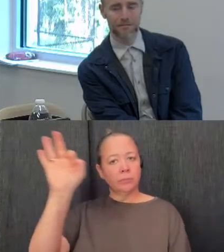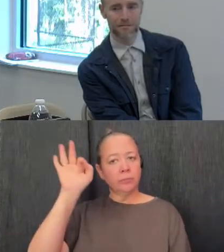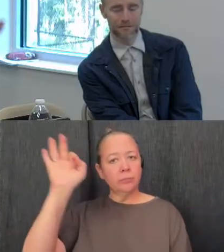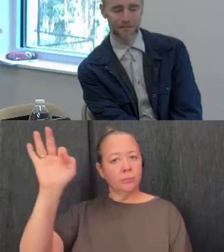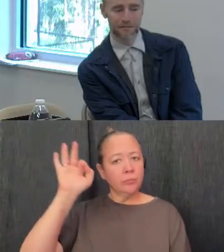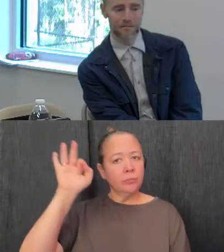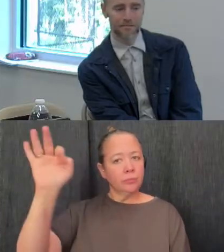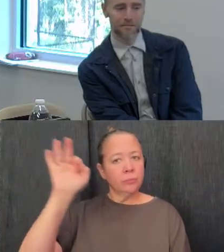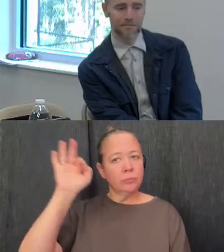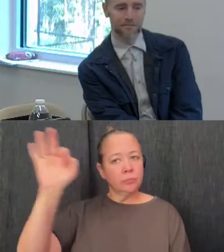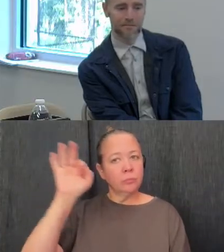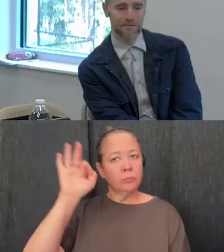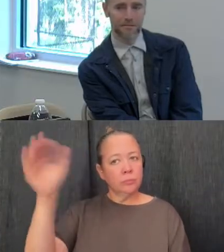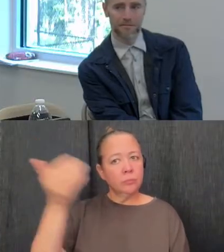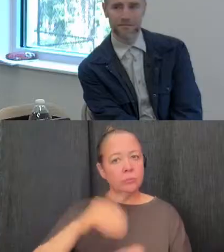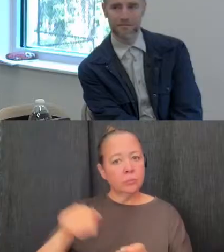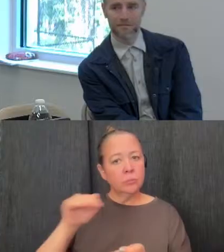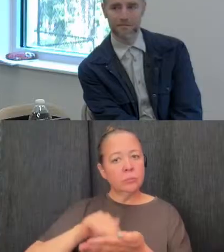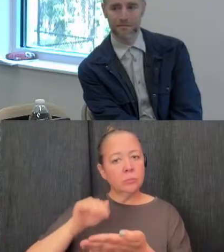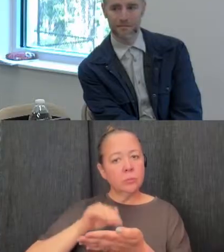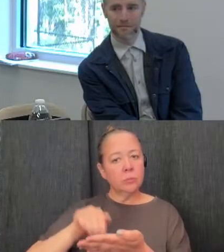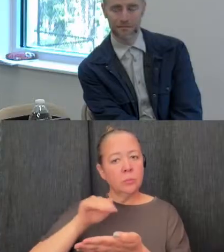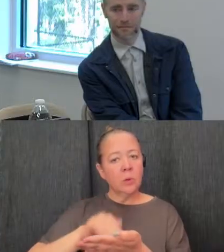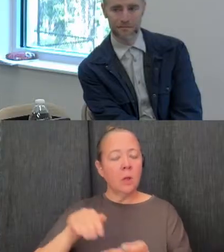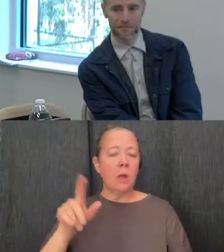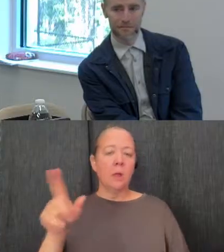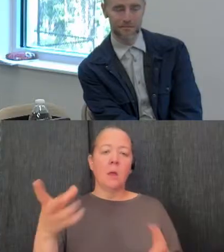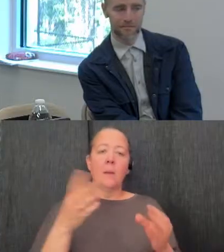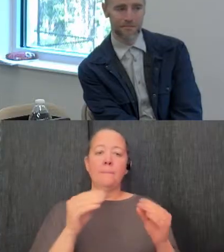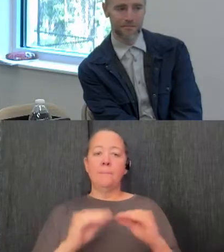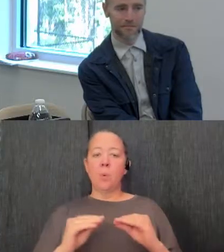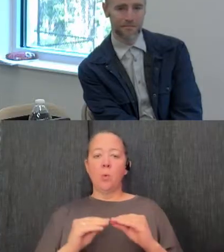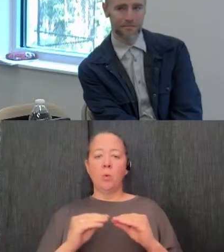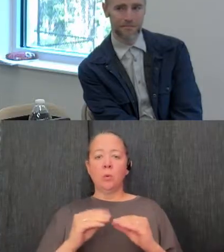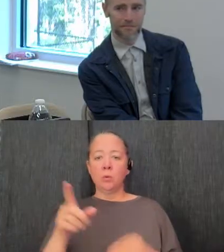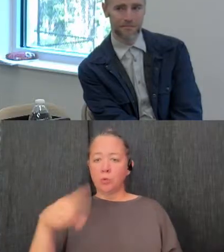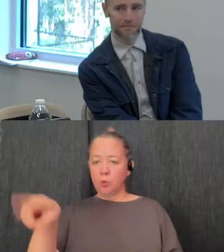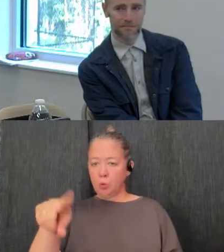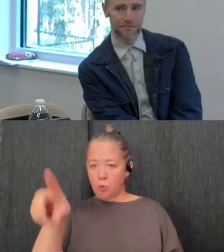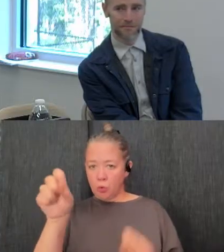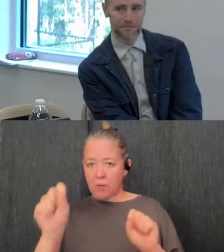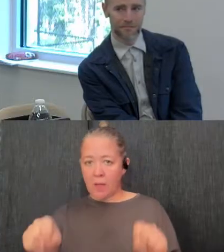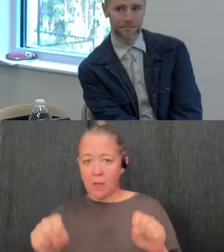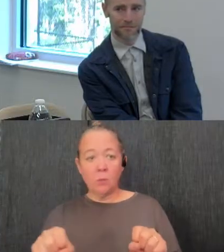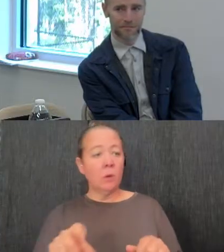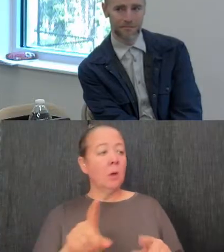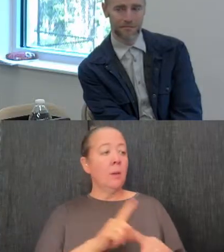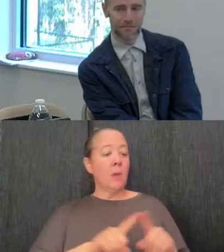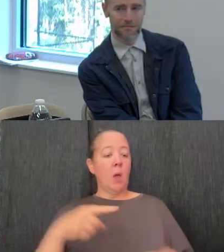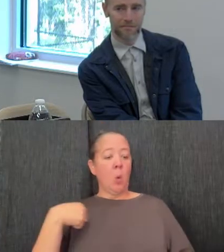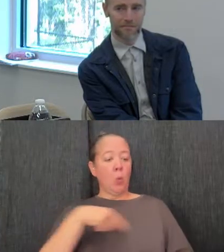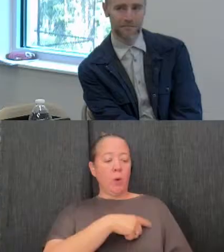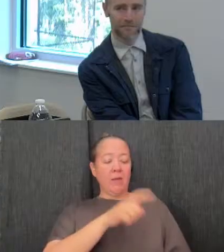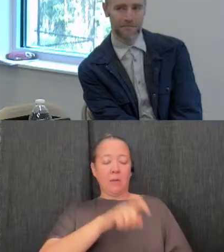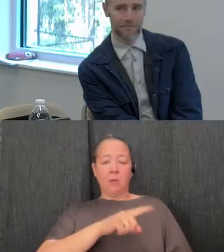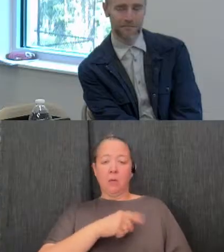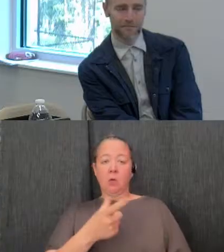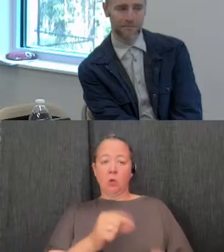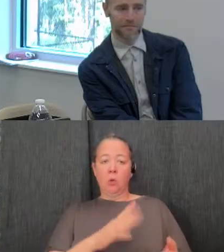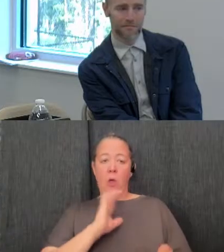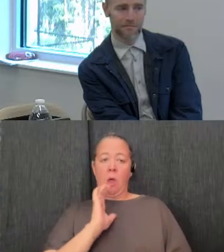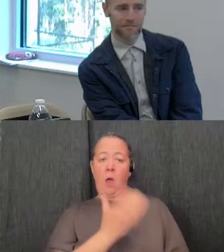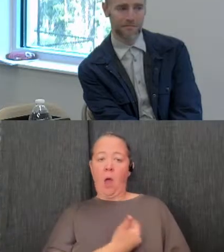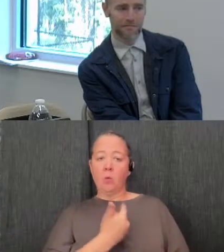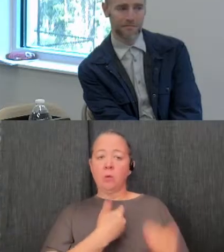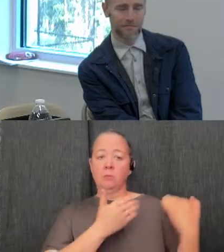And the more you all can, and we need to do our part too. Your neighbors have to come out, talk to one